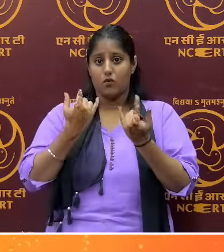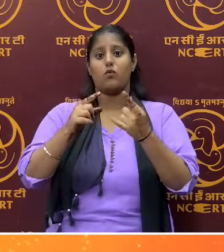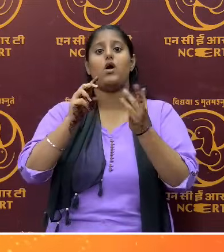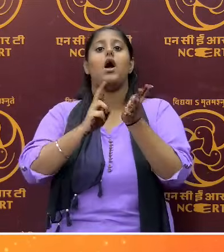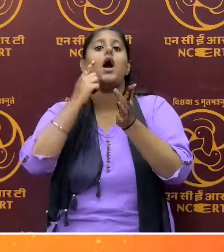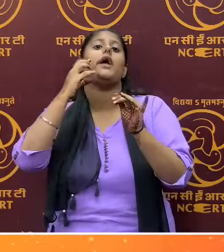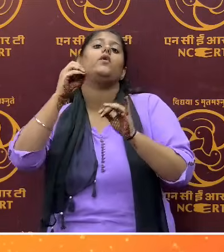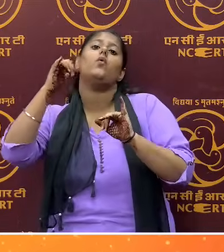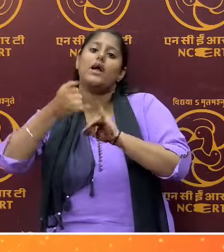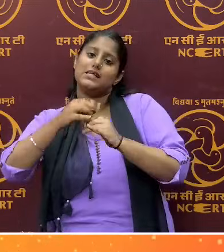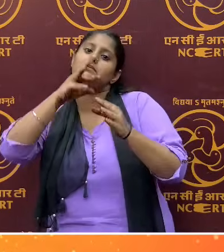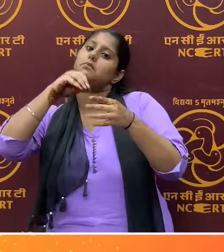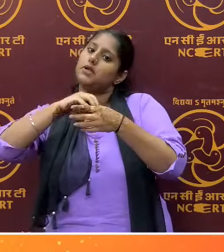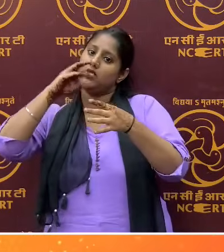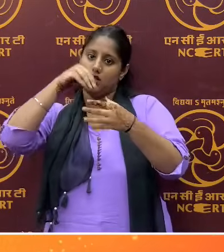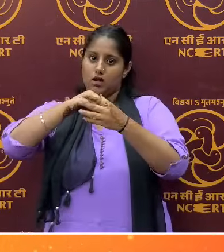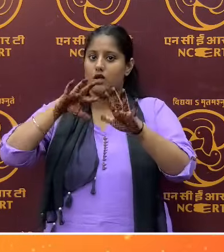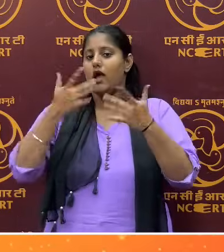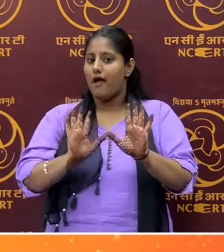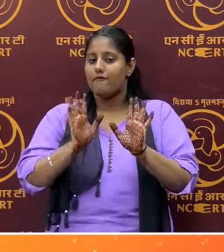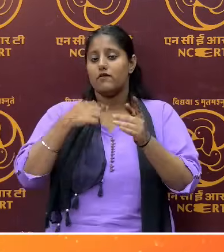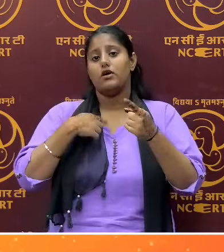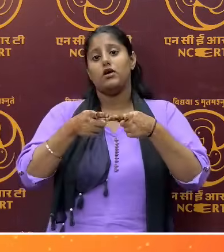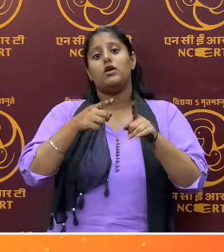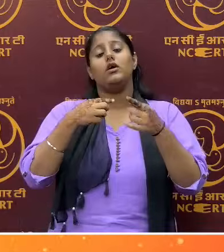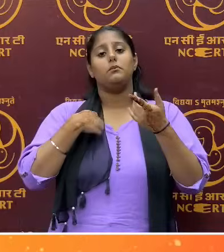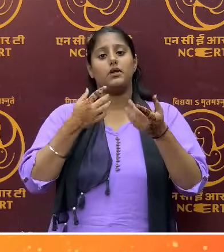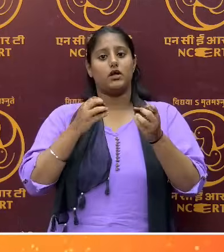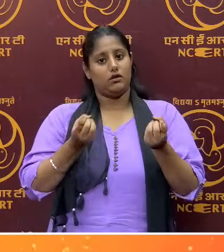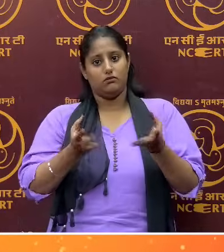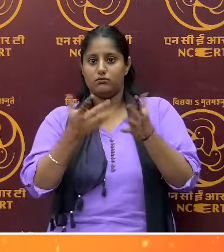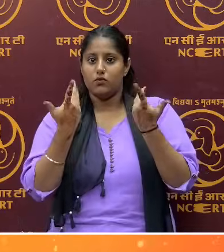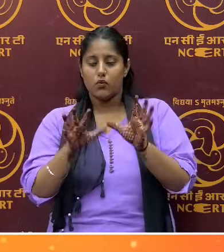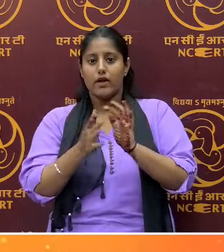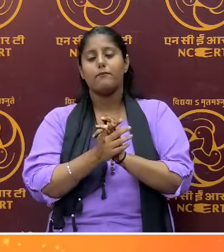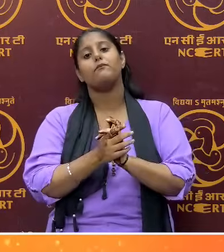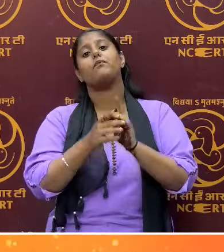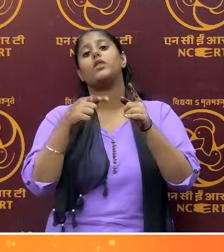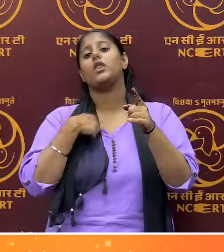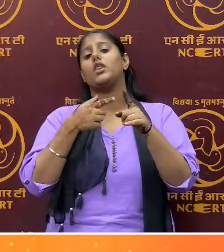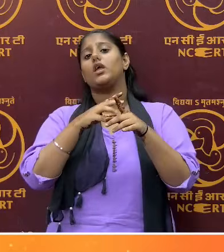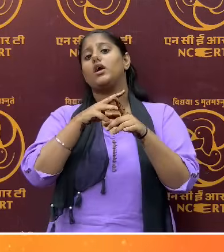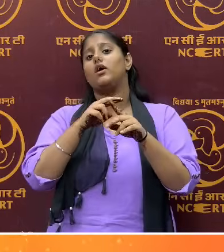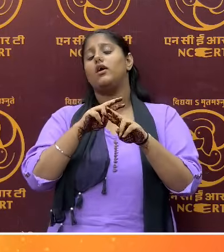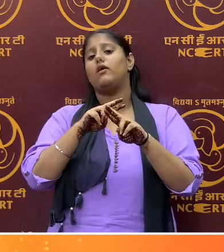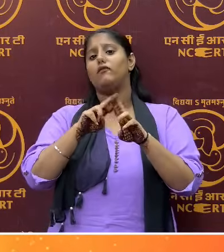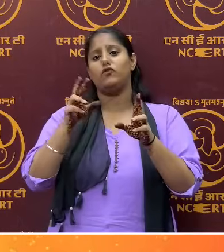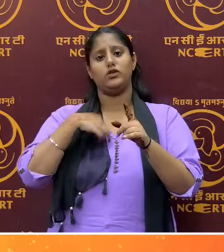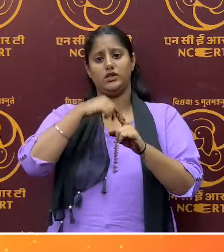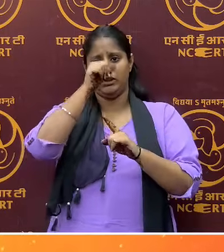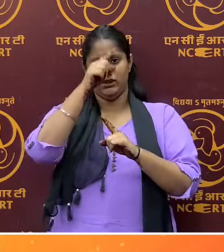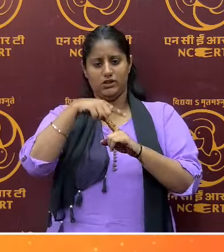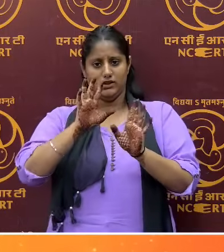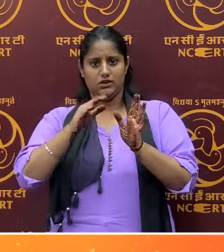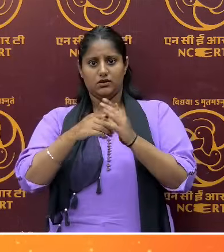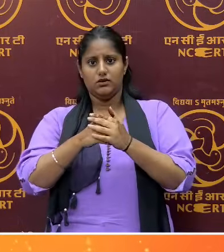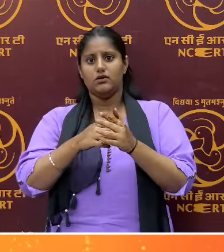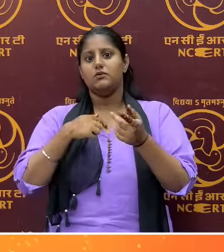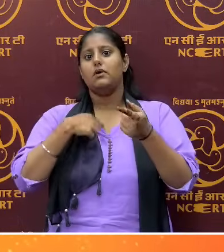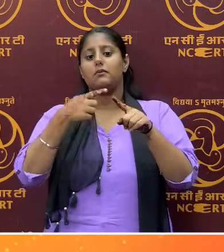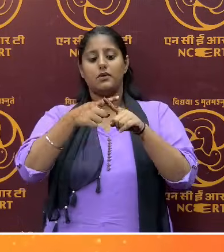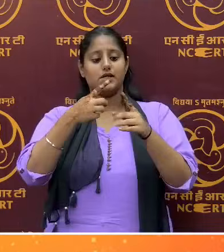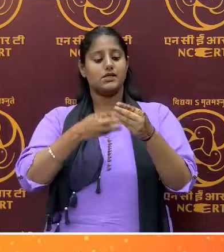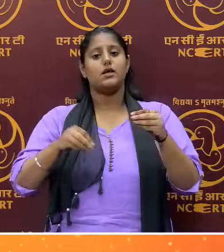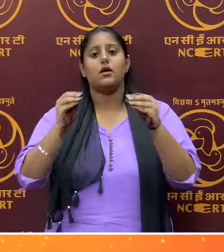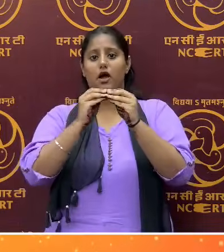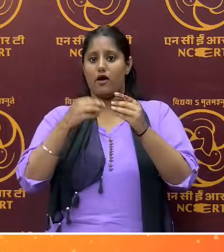is to web based, we are going to launch this portal, so that the covering for the entire nation will be available and the mode will be available